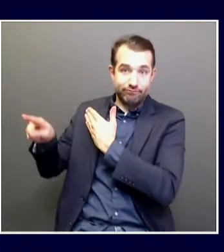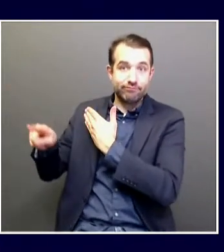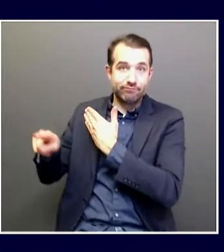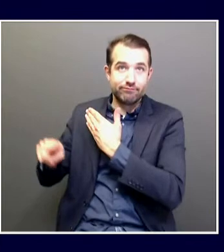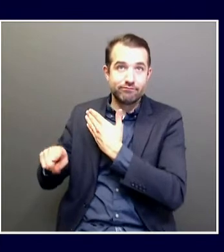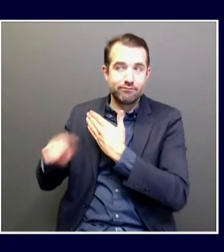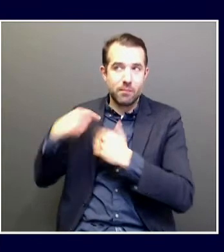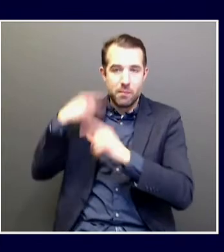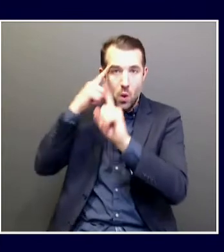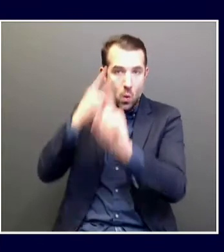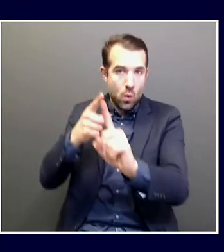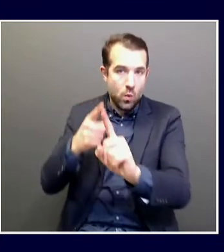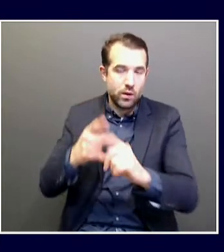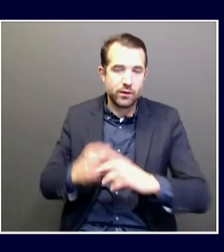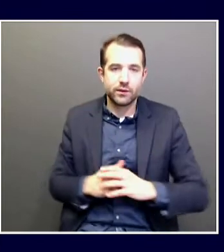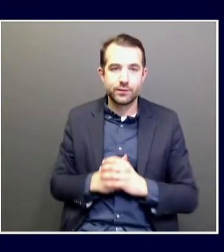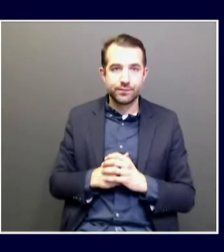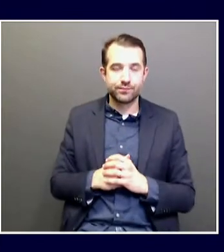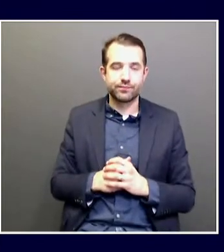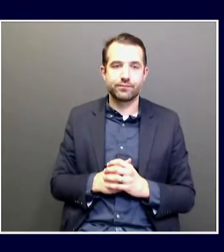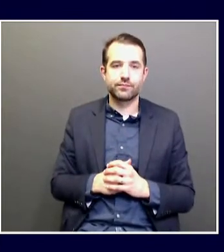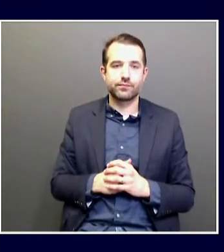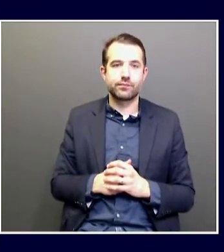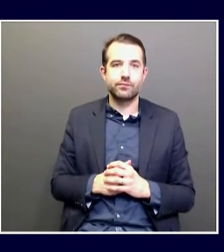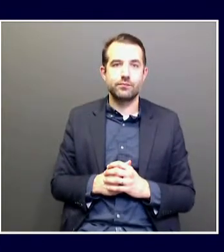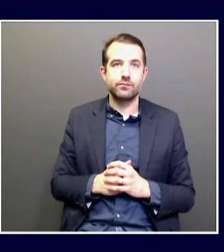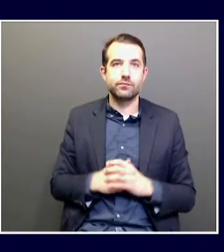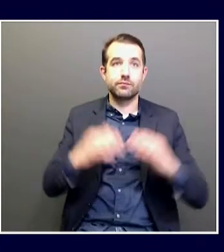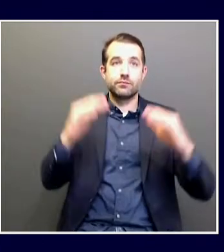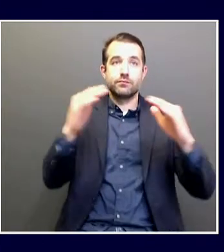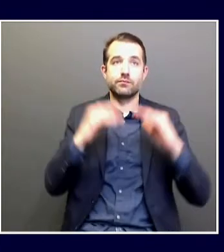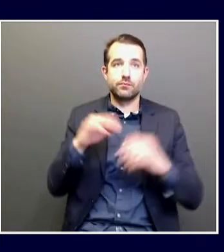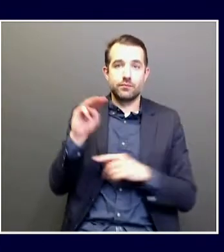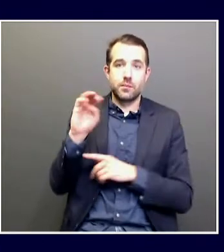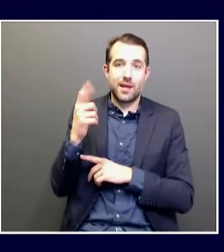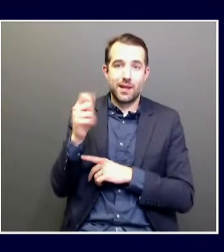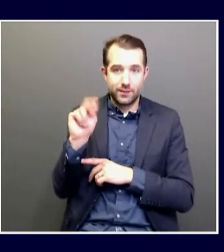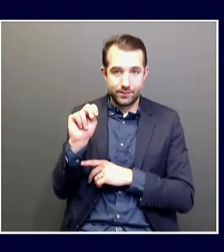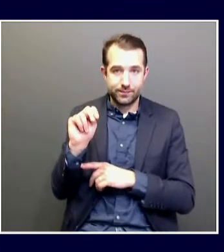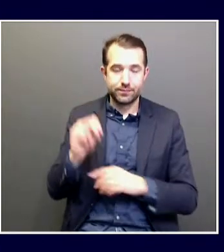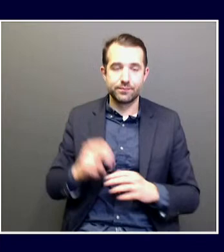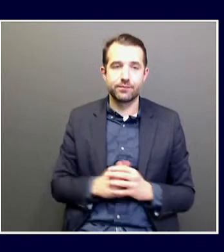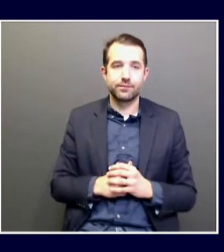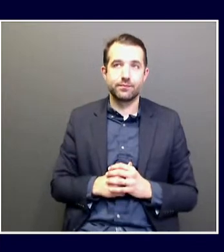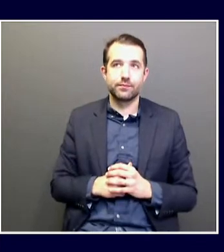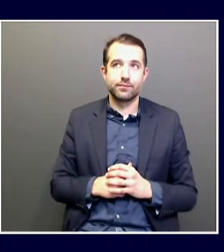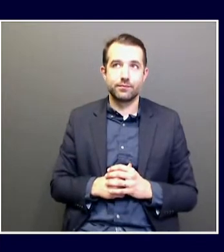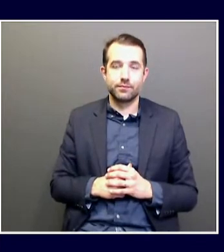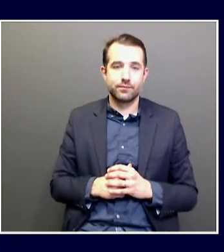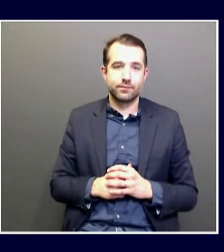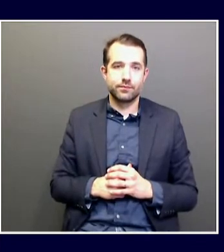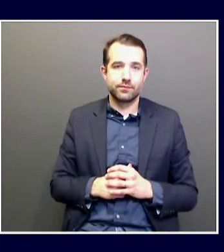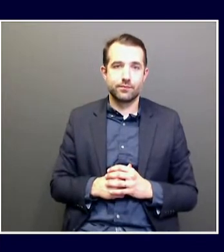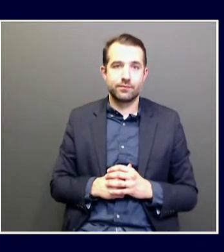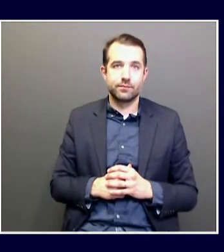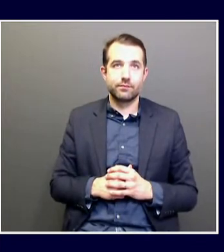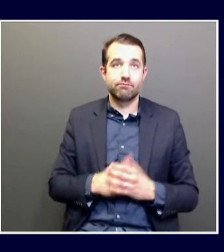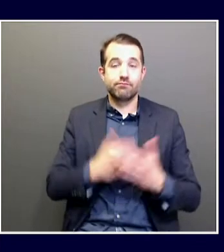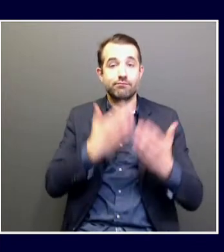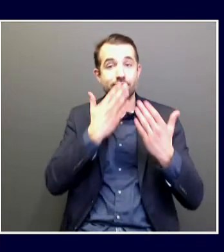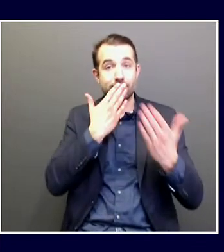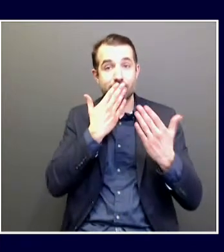Mel. Let me go over to Megan from WMTW next. Thanks for taking my